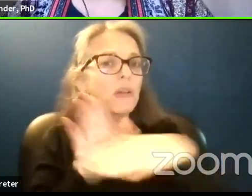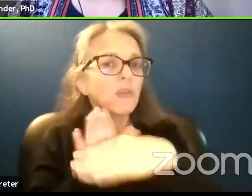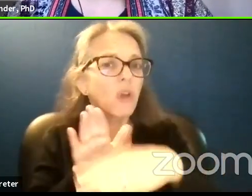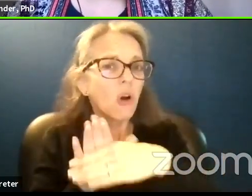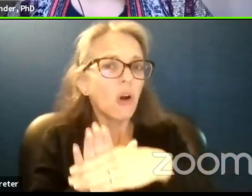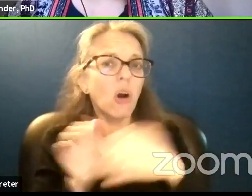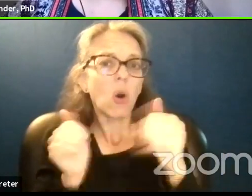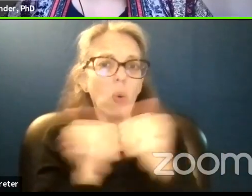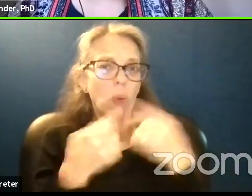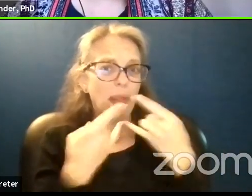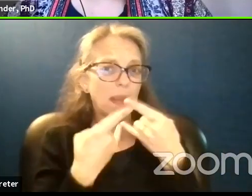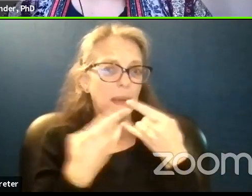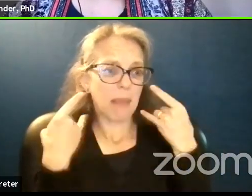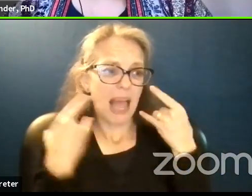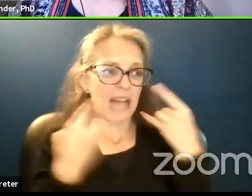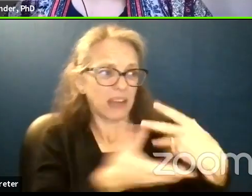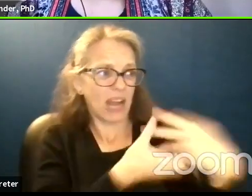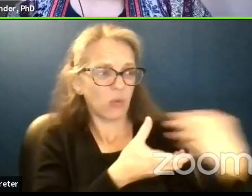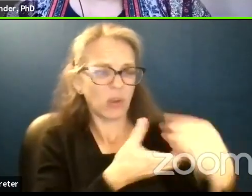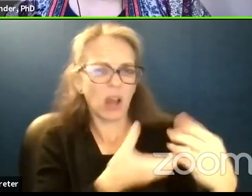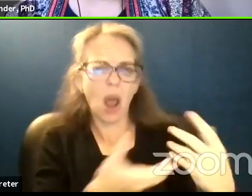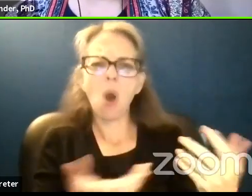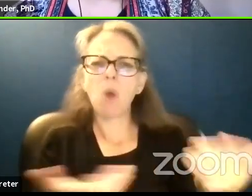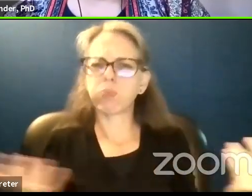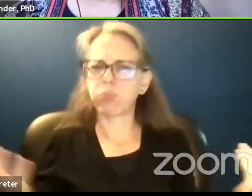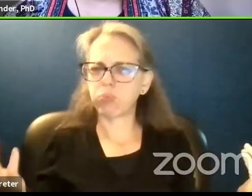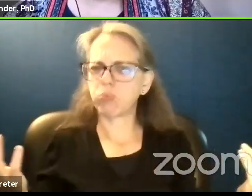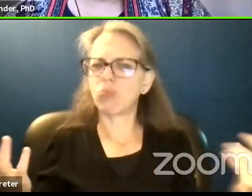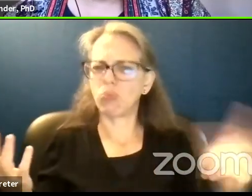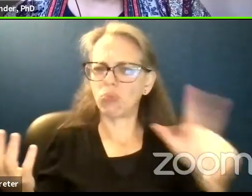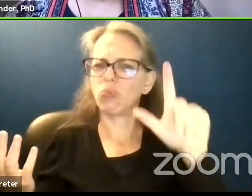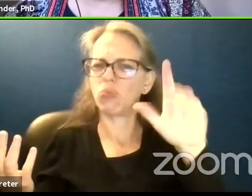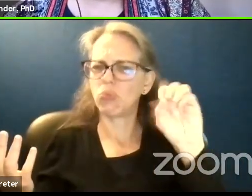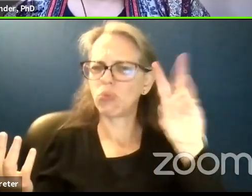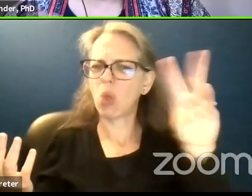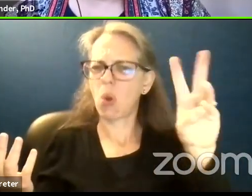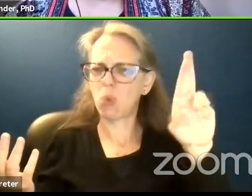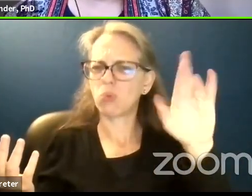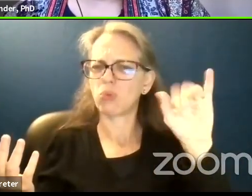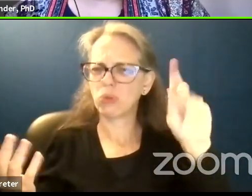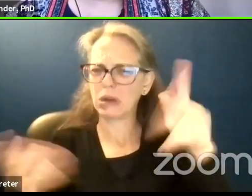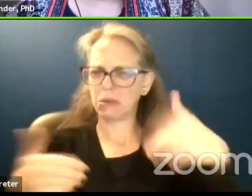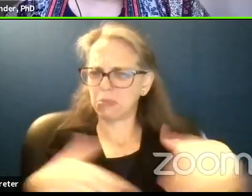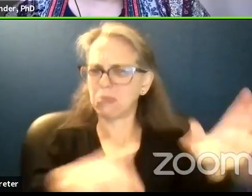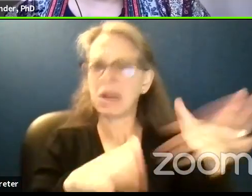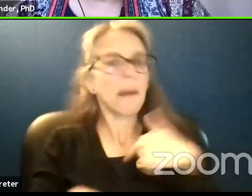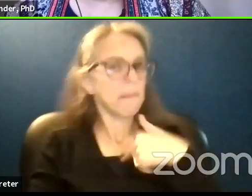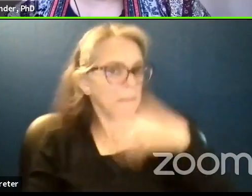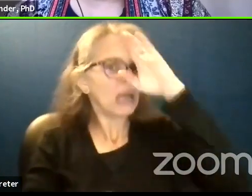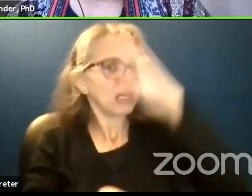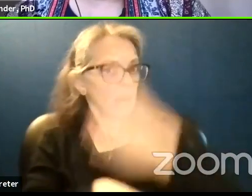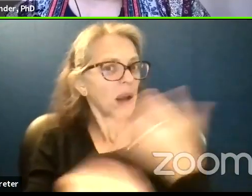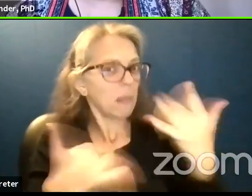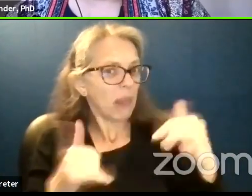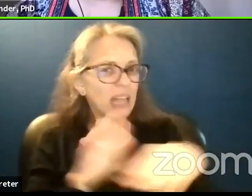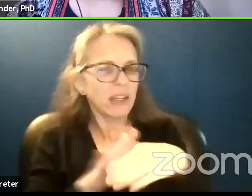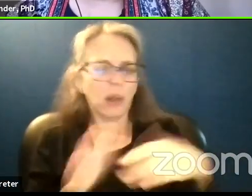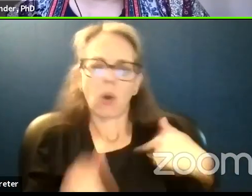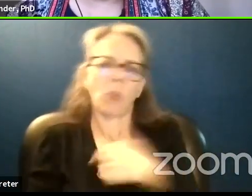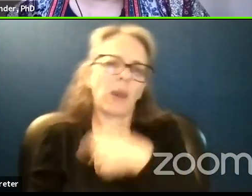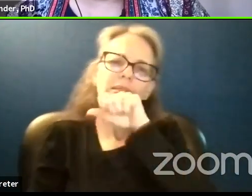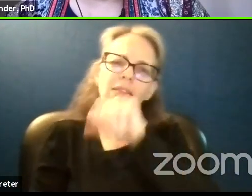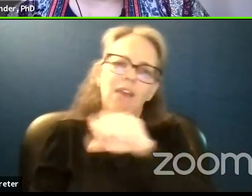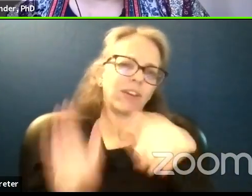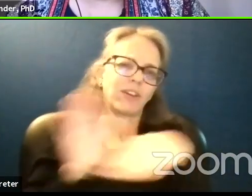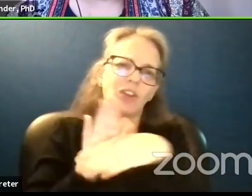with a mask on outside is, to me, a very low risk activity. And my son plays soccer. We love soccer here. I think